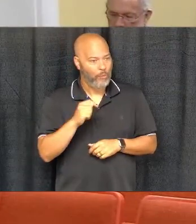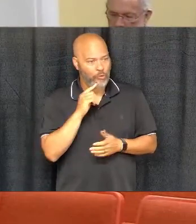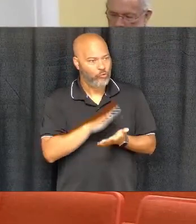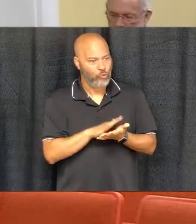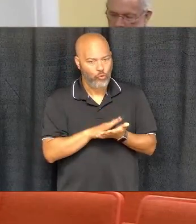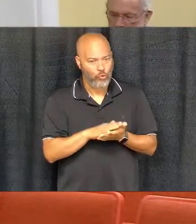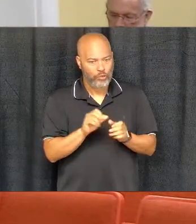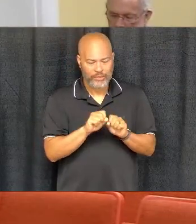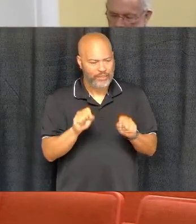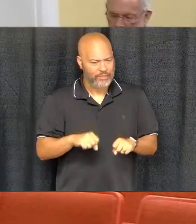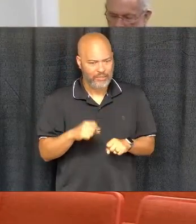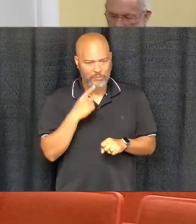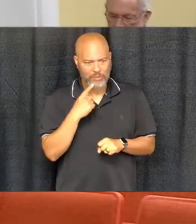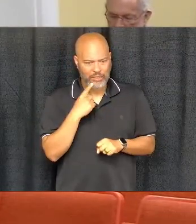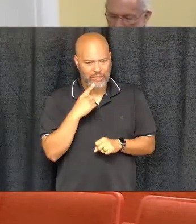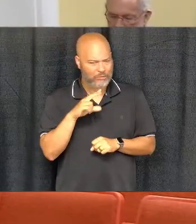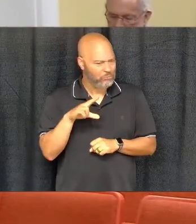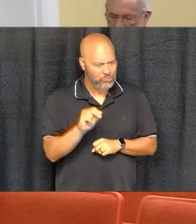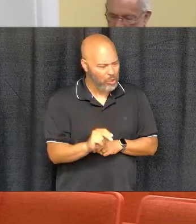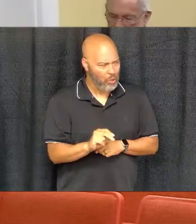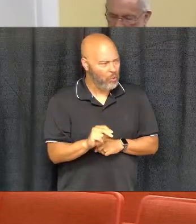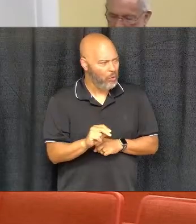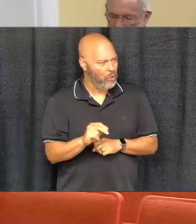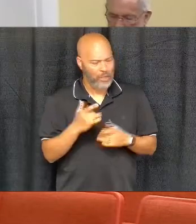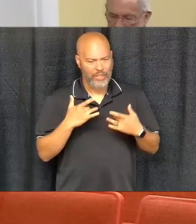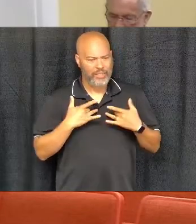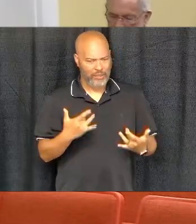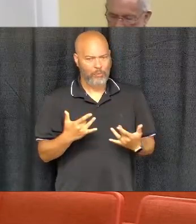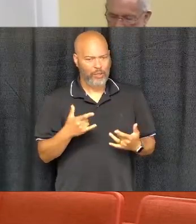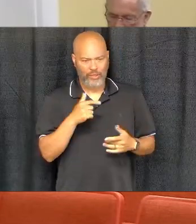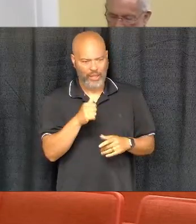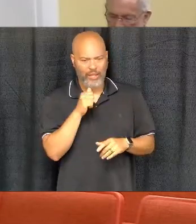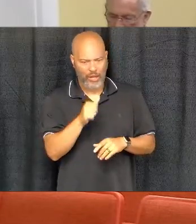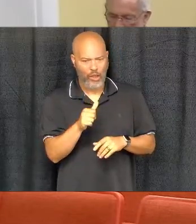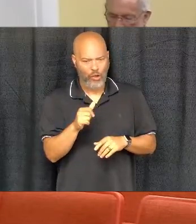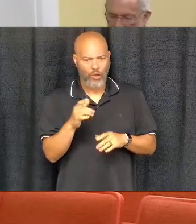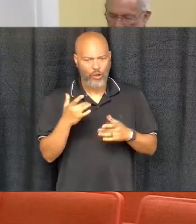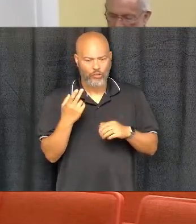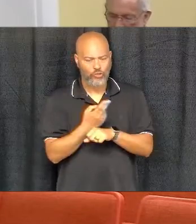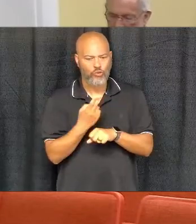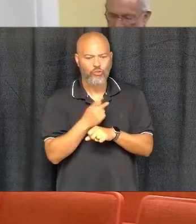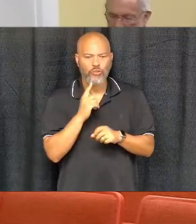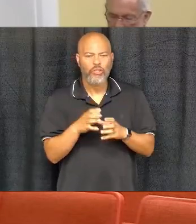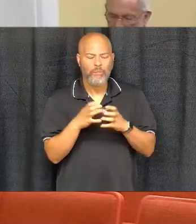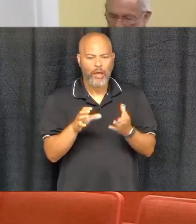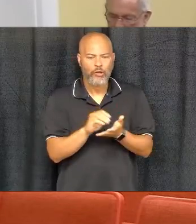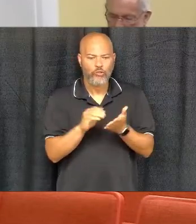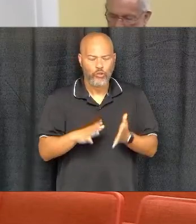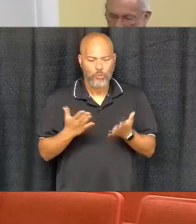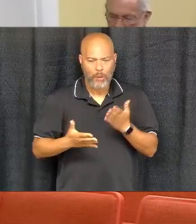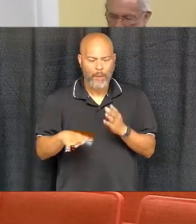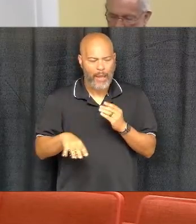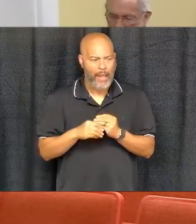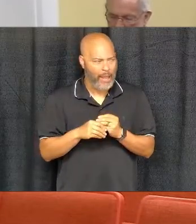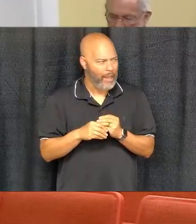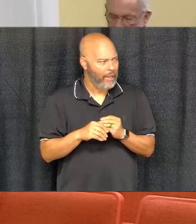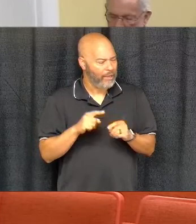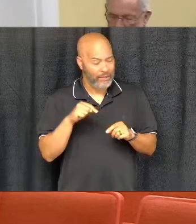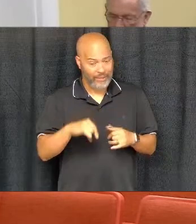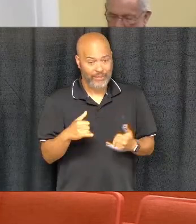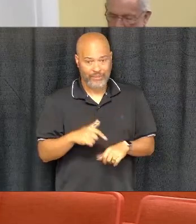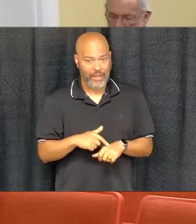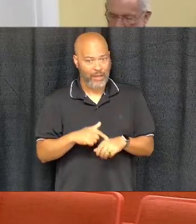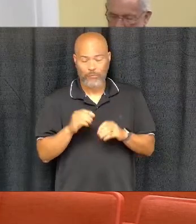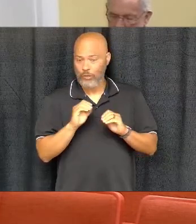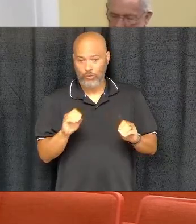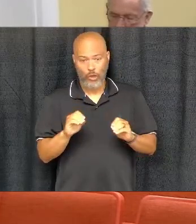pushed back pretty hard against, which they don't typically push back on the use, just the amount of students it might add. This time there was